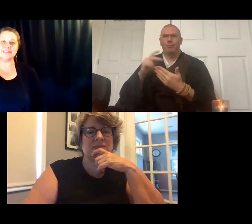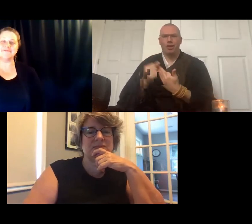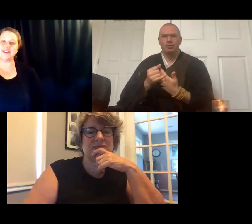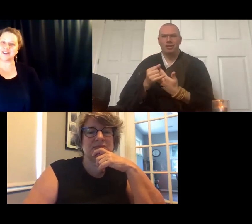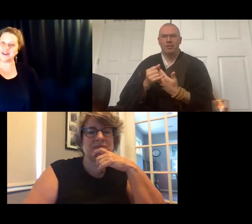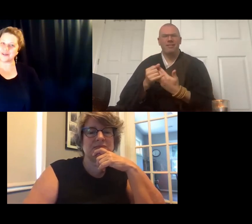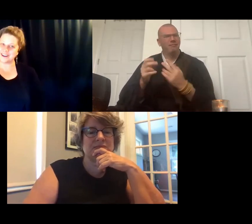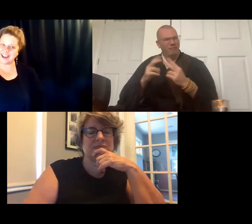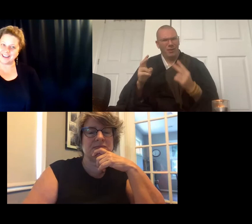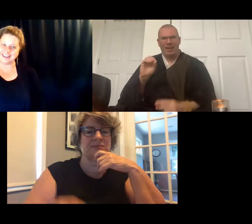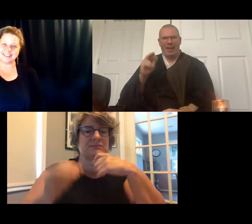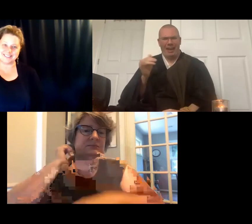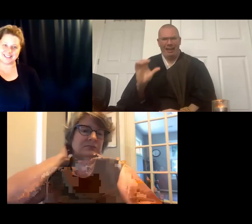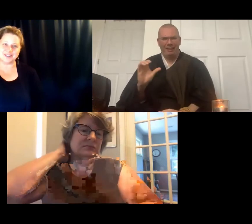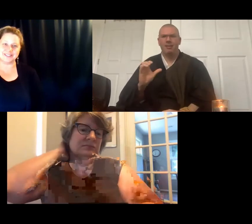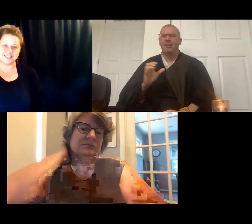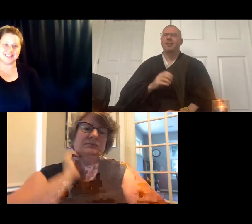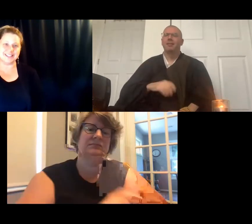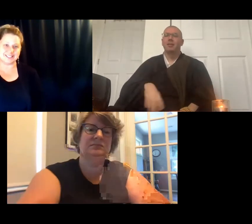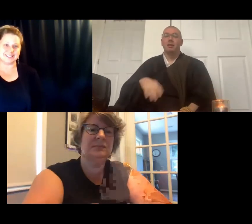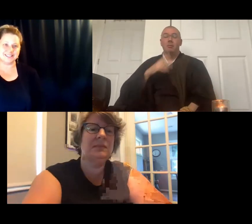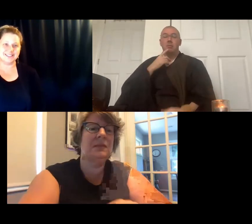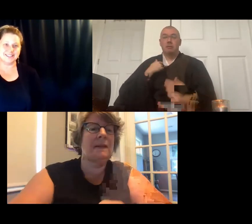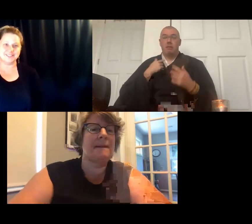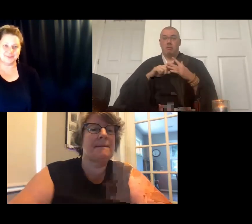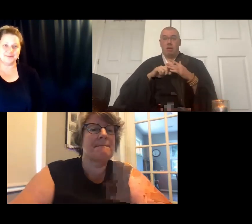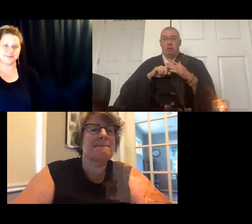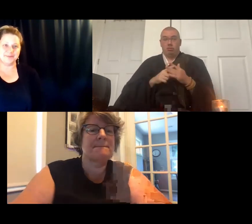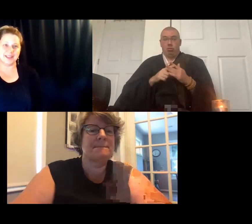It was a very organic start to this.